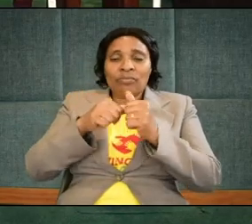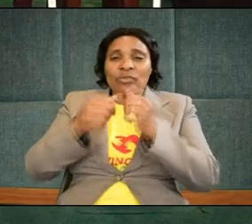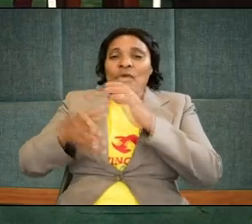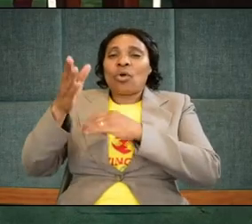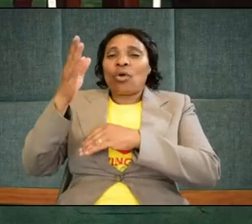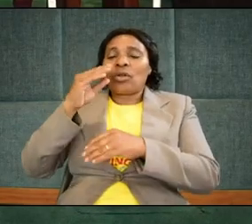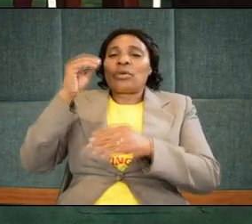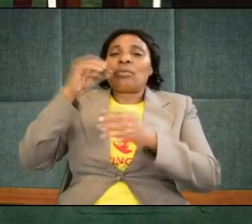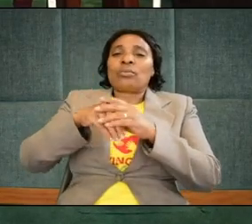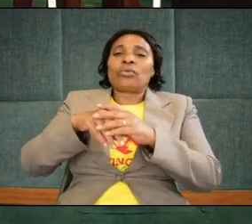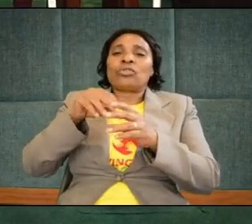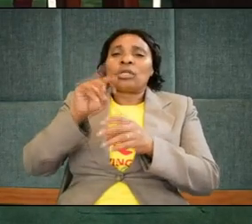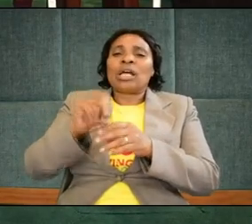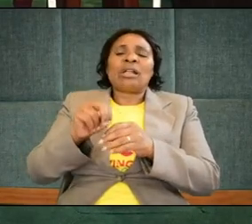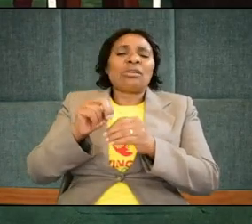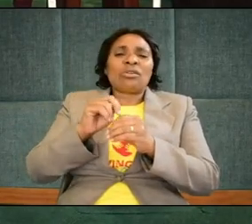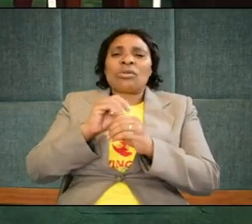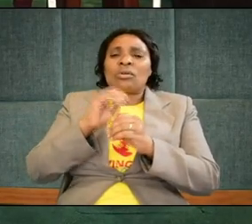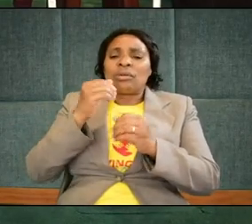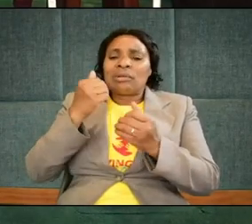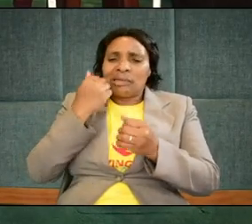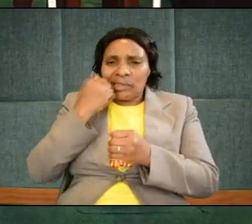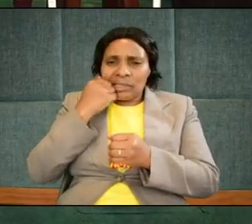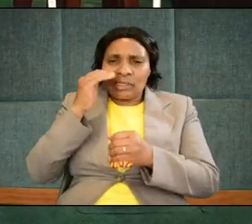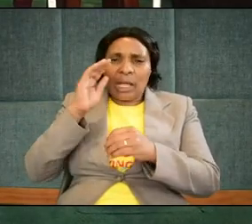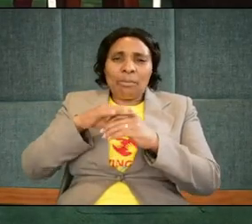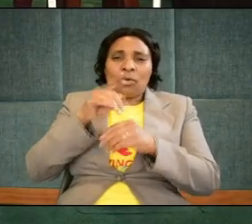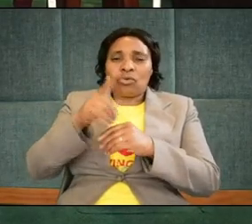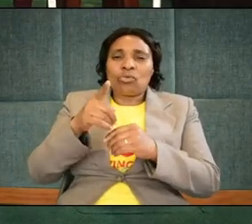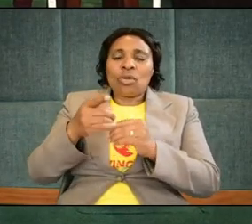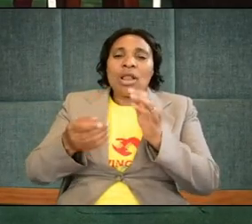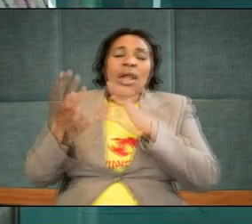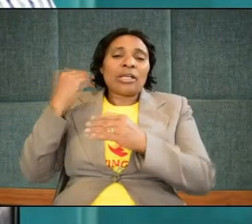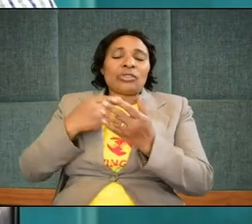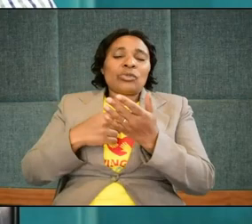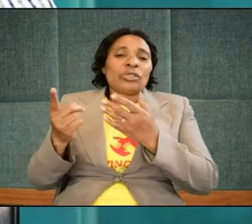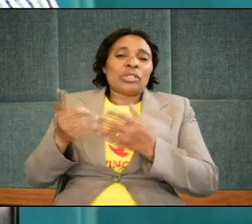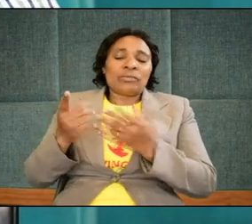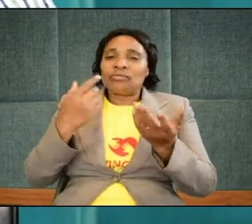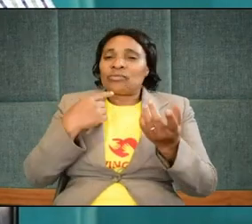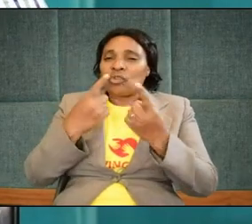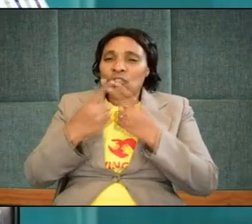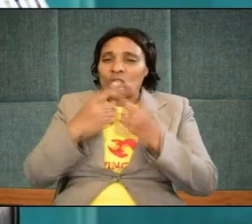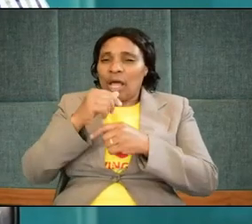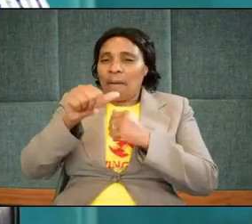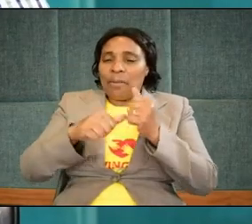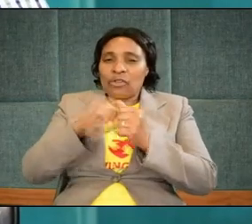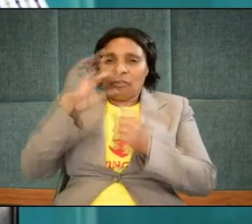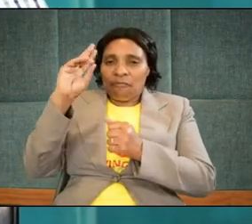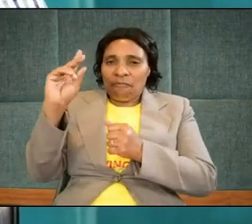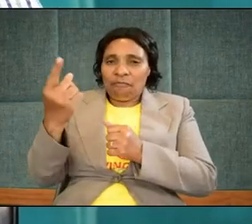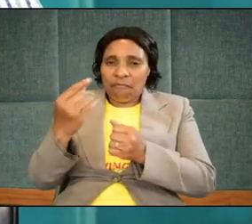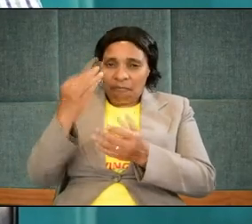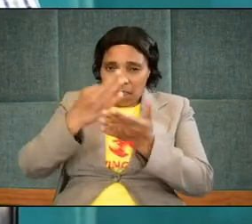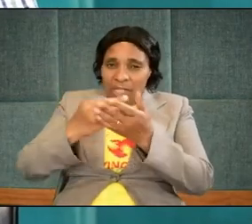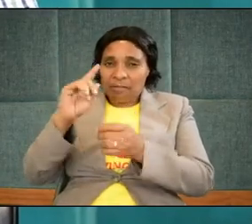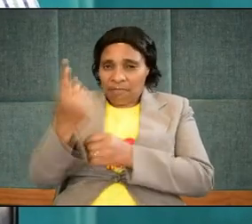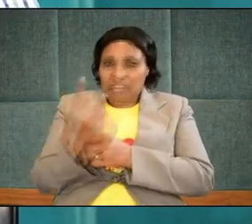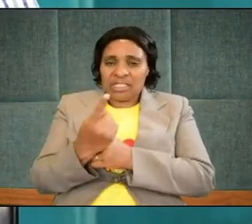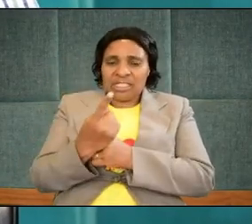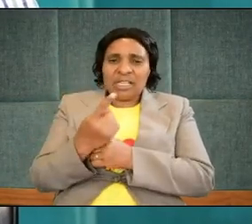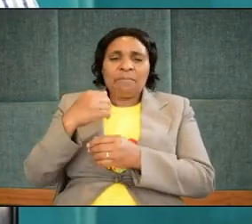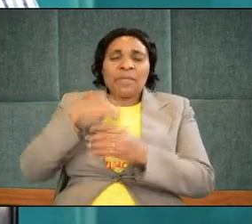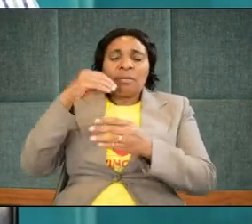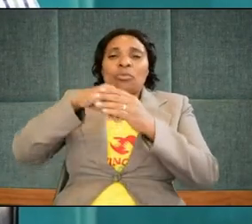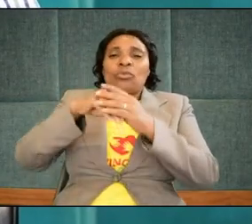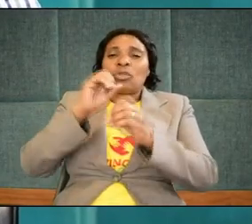will put none of these diseases upon you, last week's lesson talked about faith first. When God says, I will put none